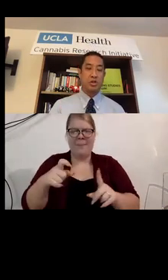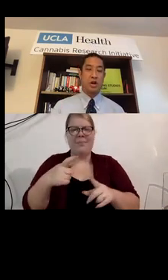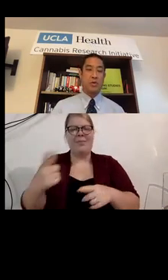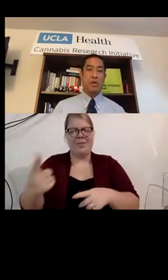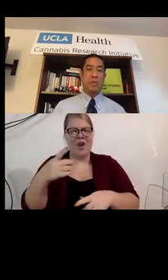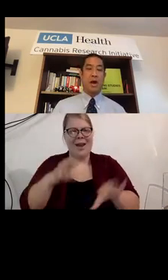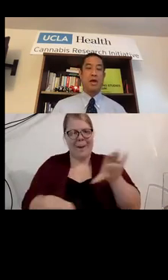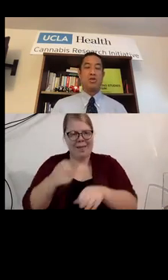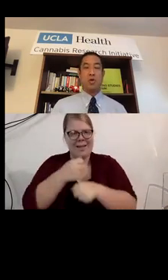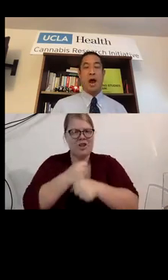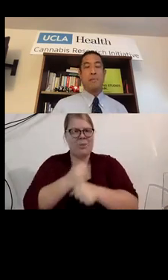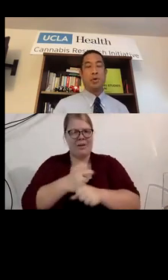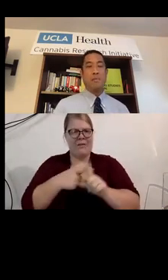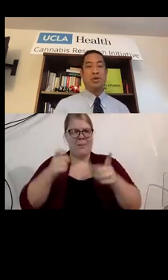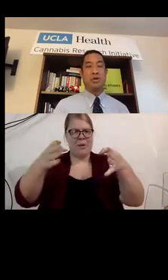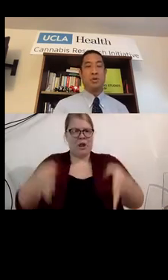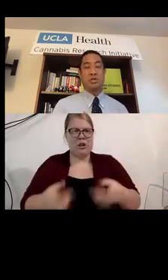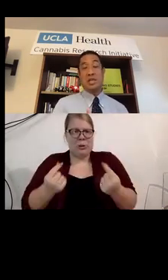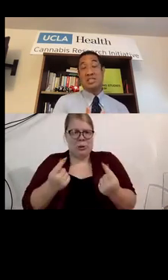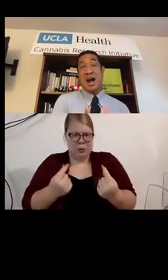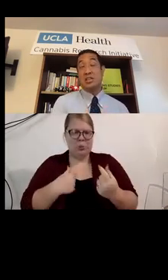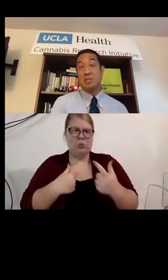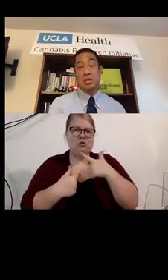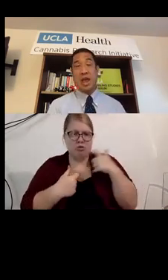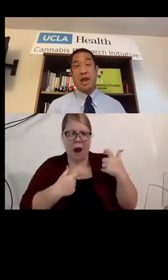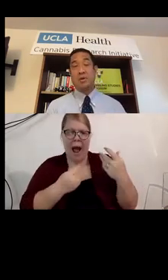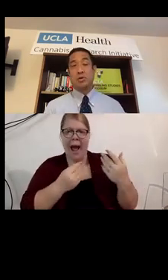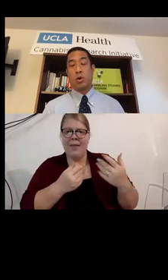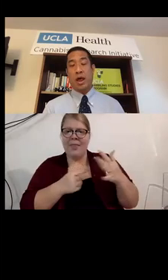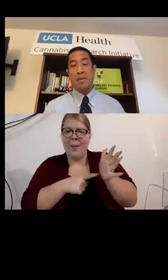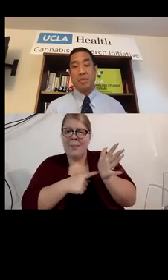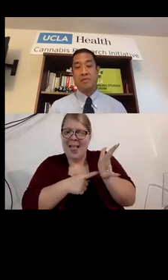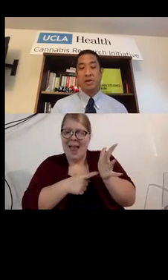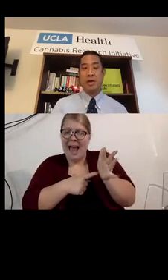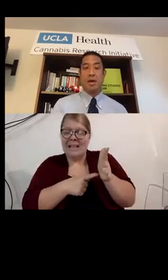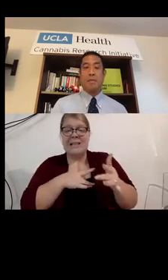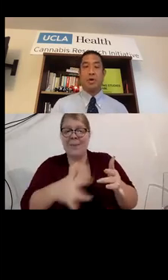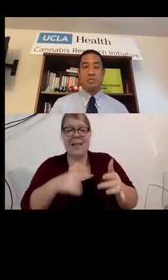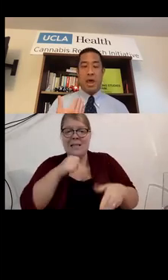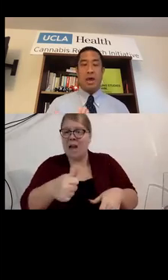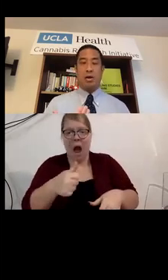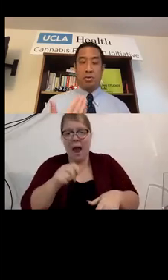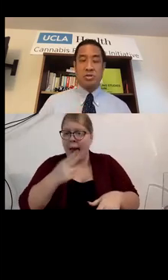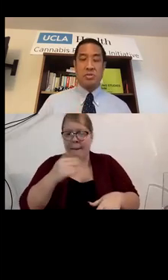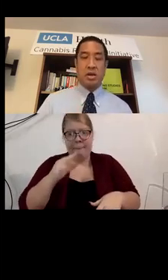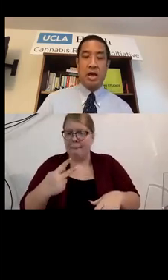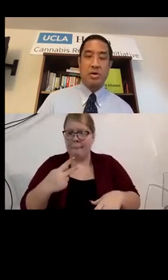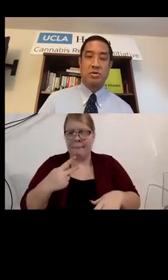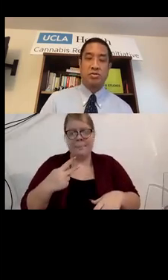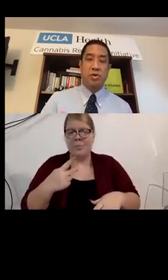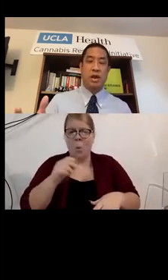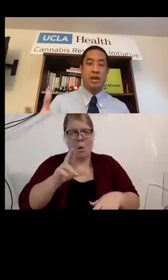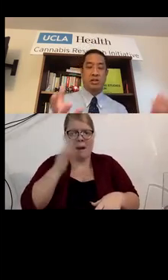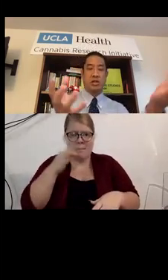chemically generated by dried plant material, which tends not to be cannabis or hemp even, plus man or person-made